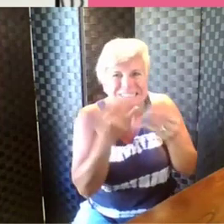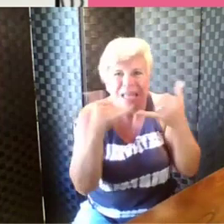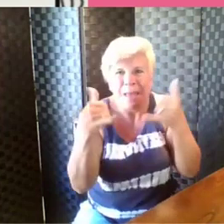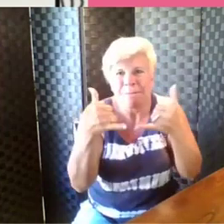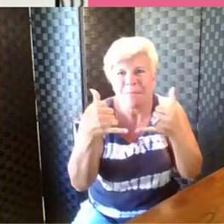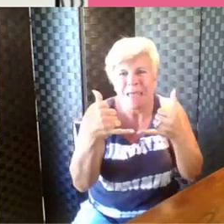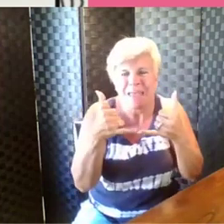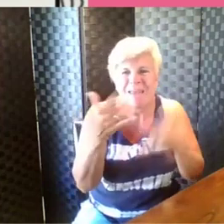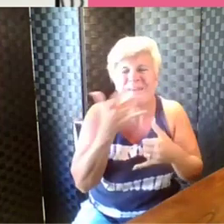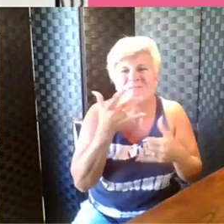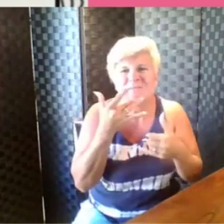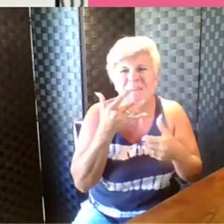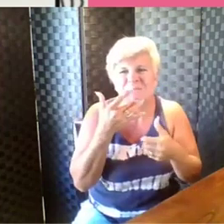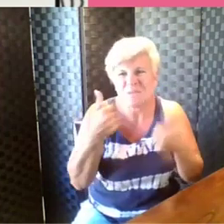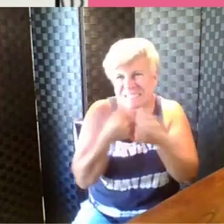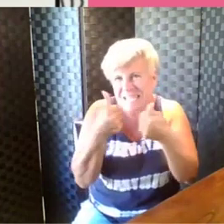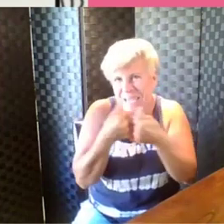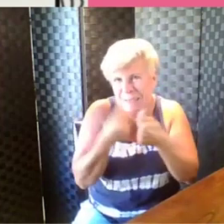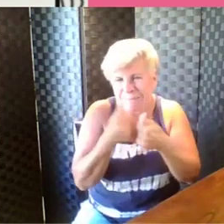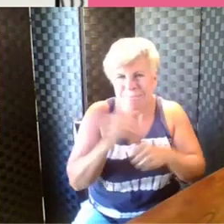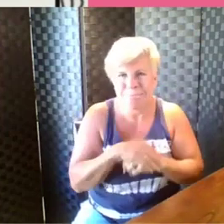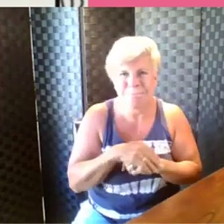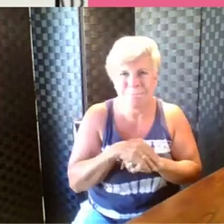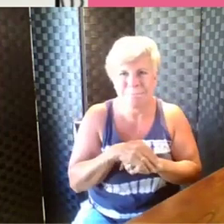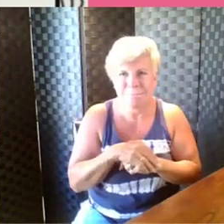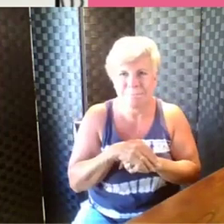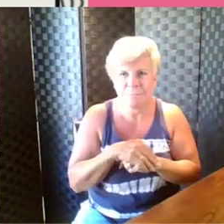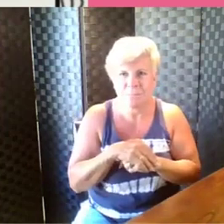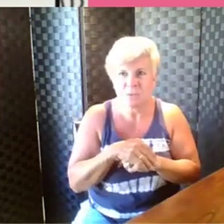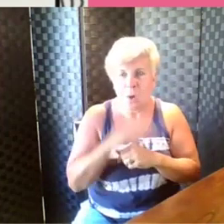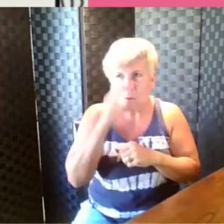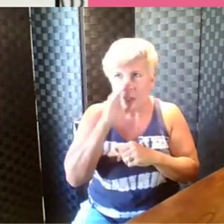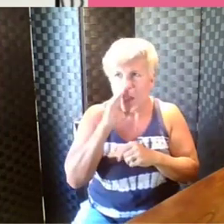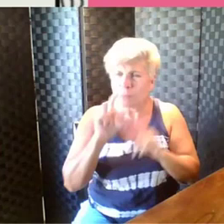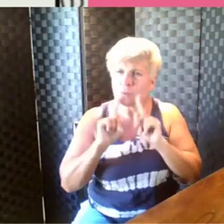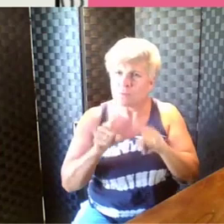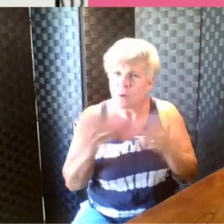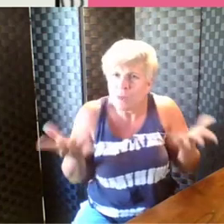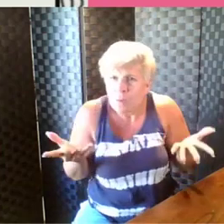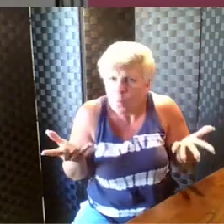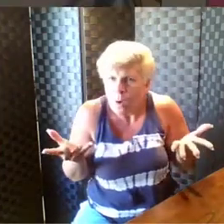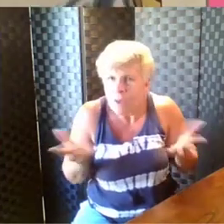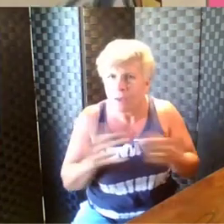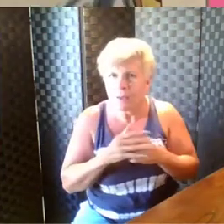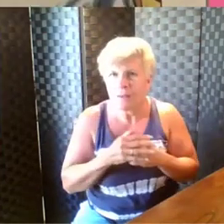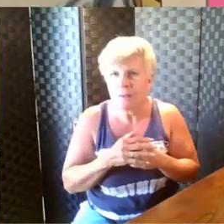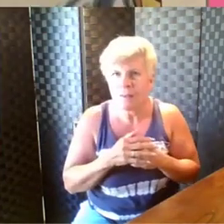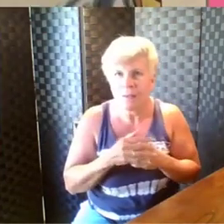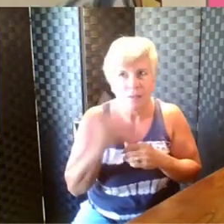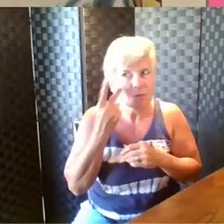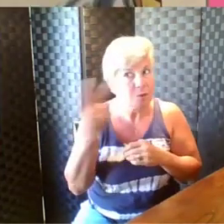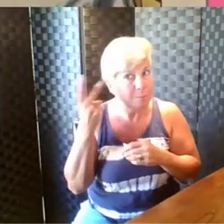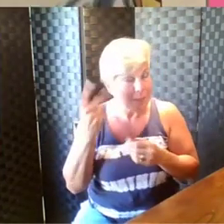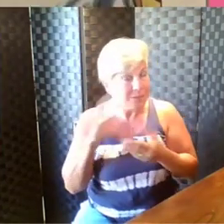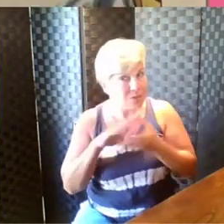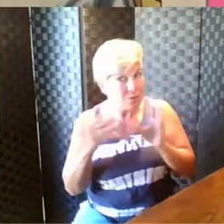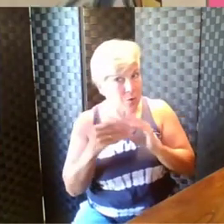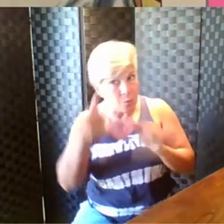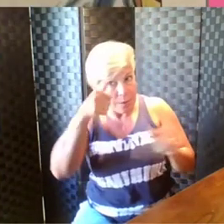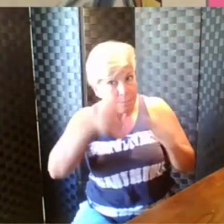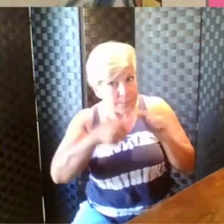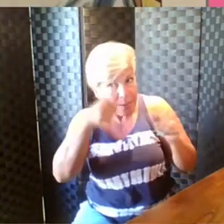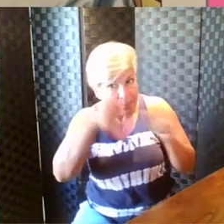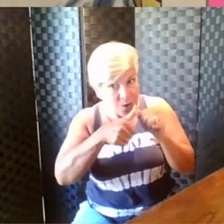her favorite game, Parcheesi. So how did she respond to that? Well, looking back in the story, remember